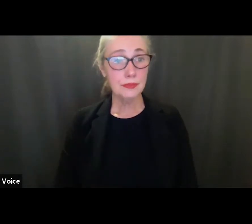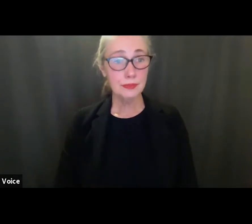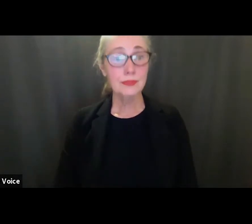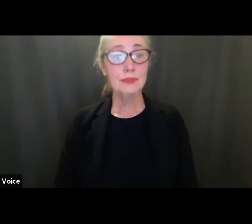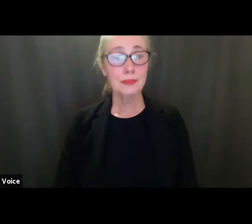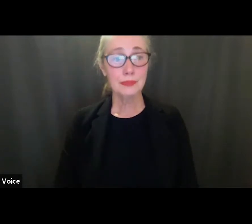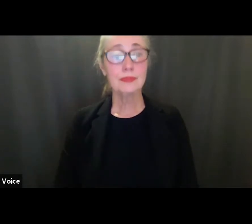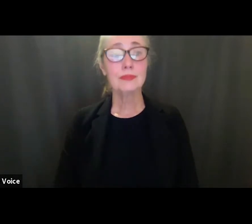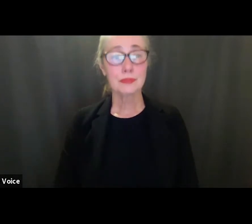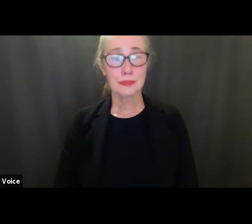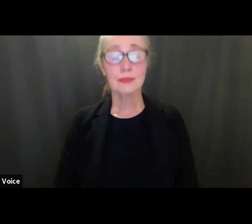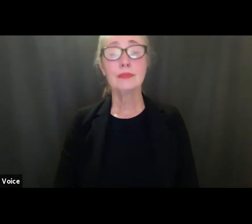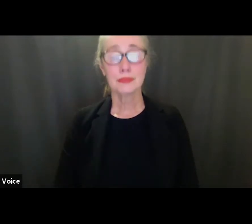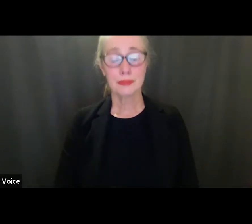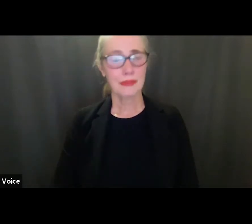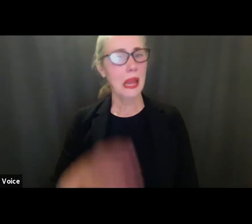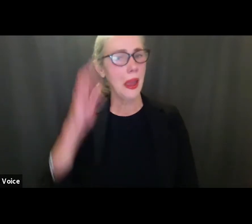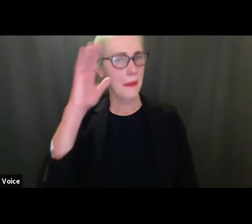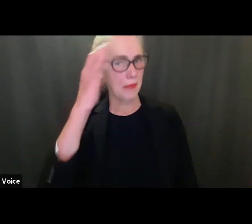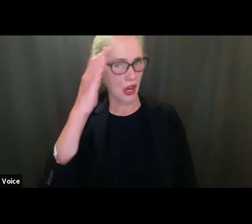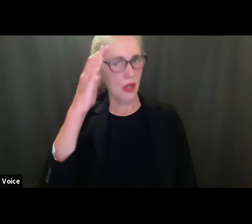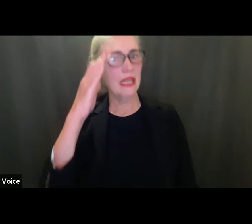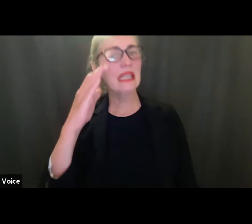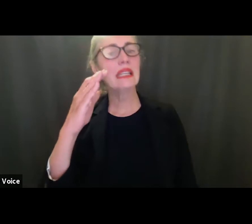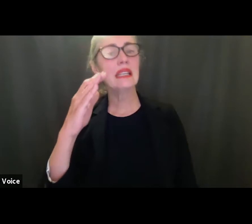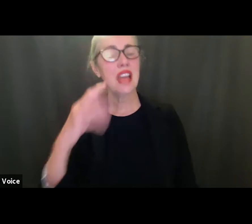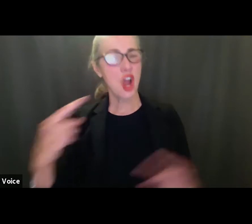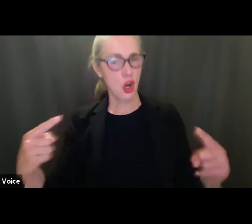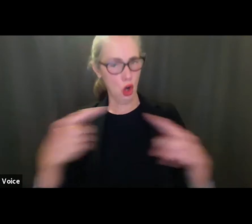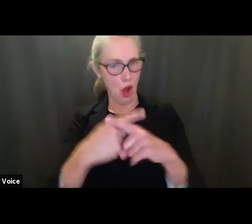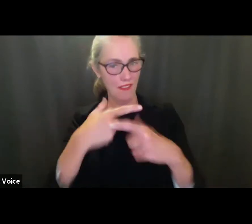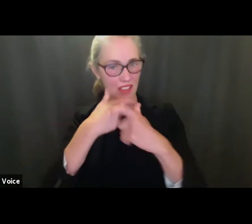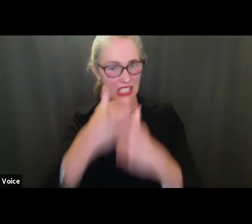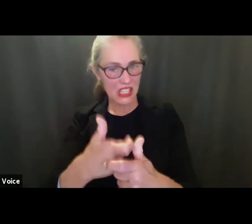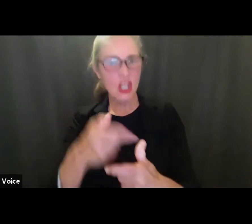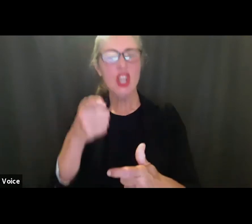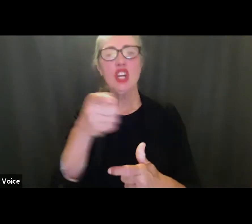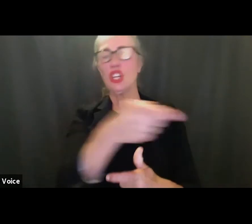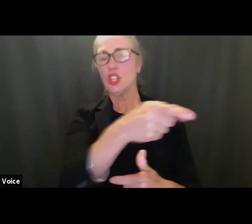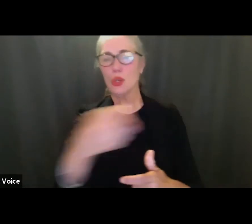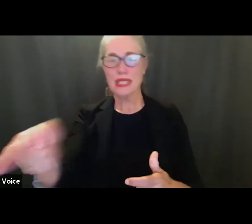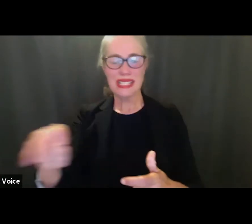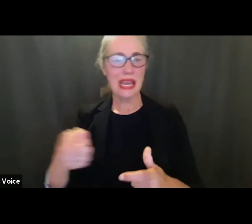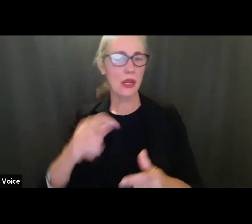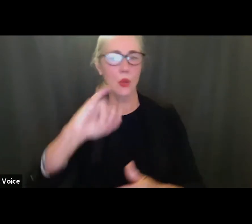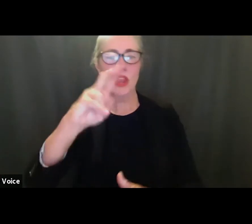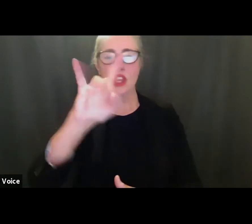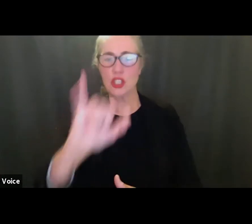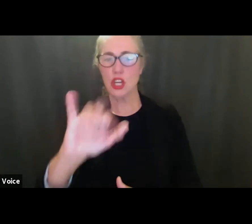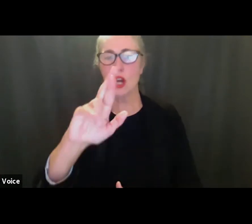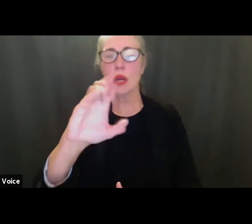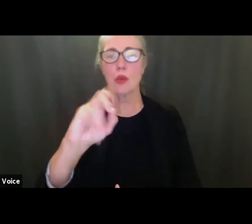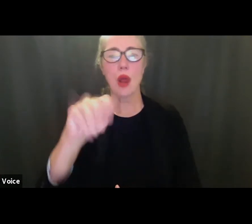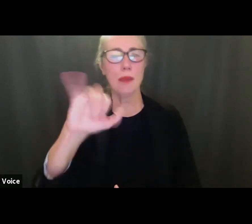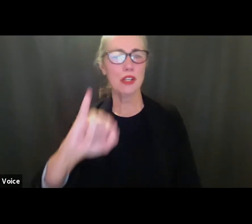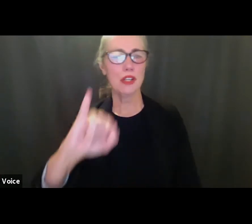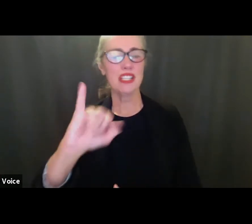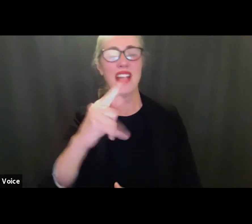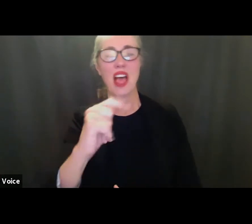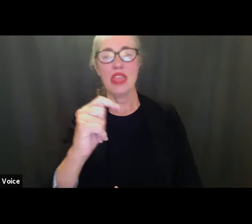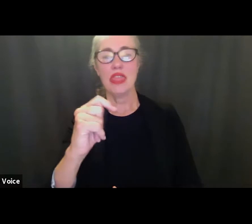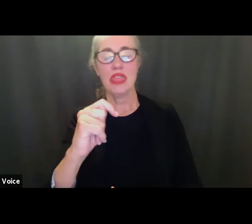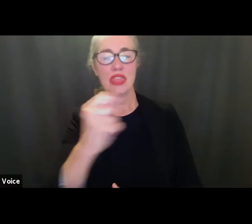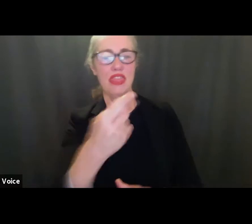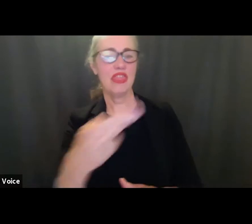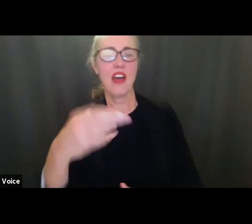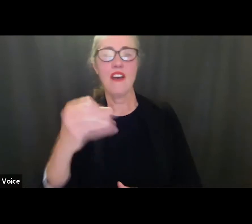Apparently there is a conflict of interest here, Laura Capps. You said on Newsmakers with Jerry Roberts the following, that you have a child in the